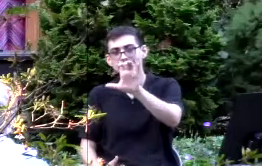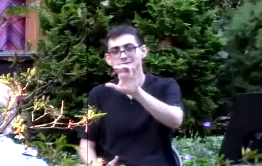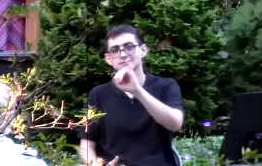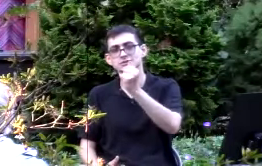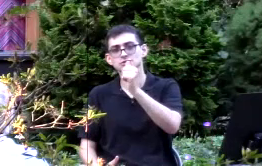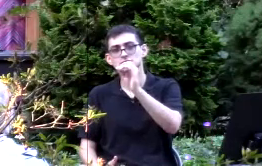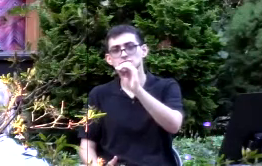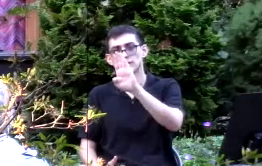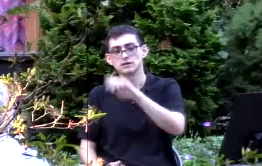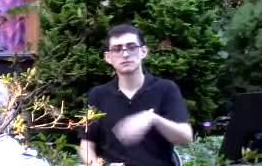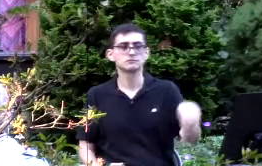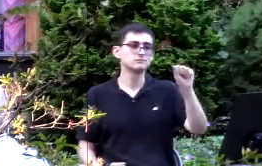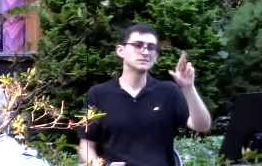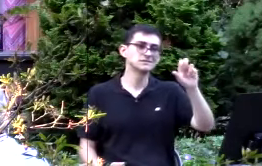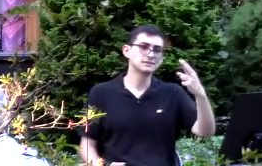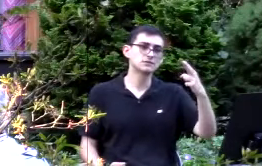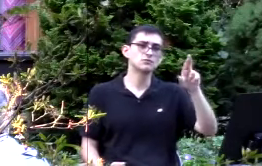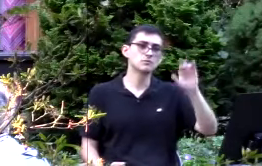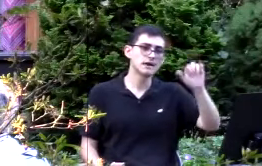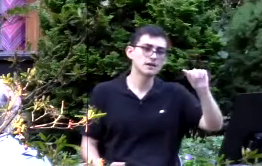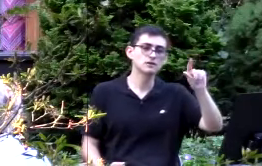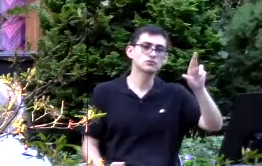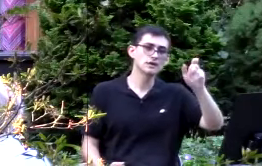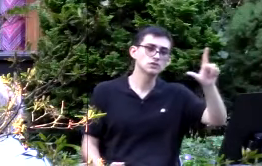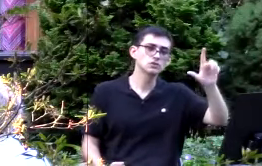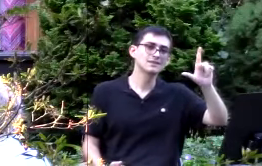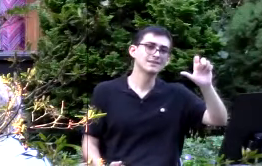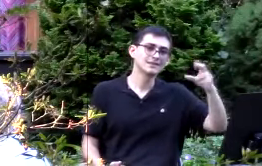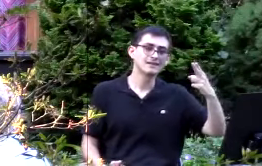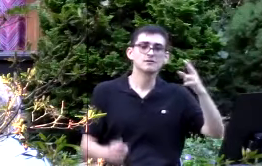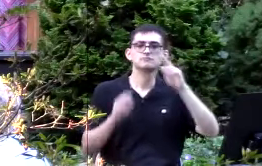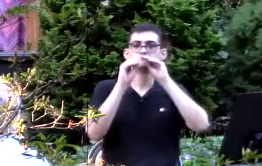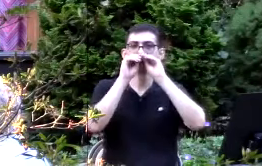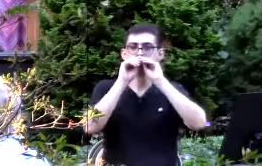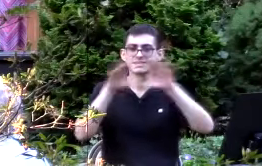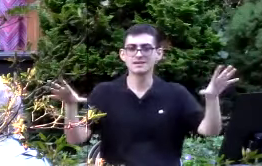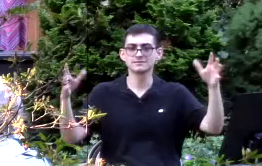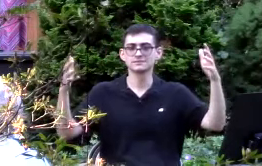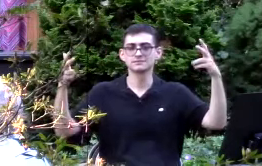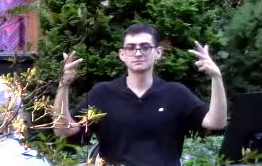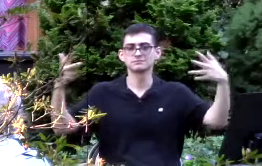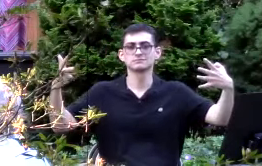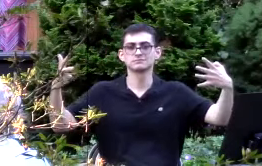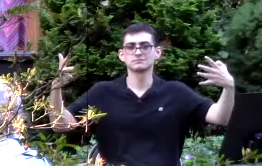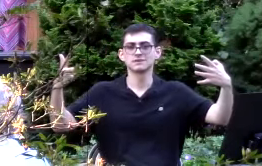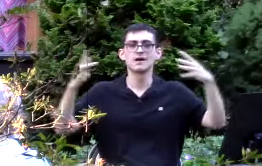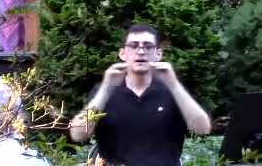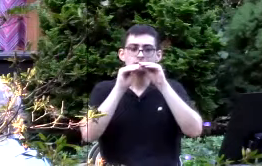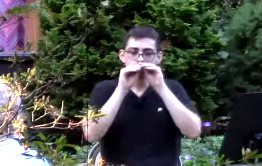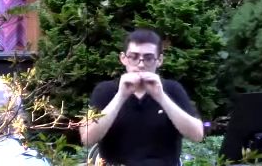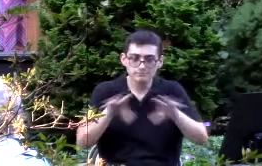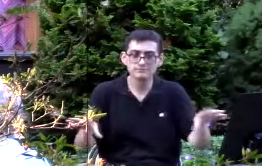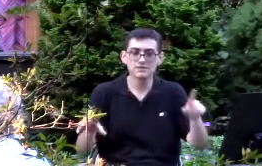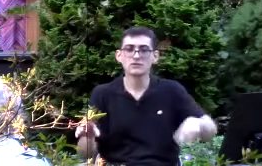Jacob, Sarah, Rebecca, Rachel, and Leah, bless and give what each most needs to those who are